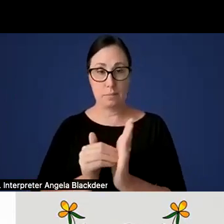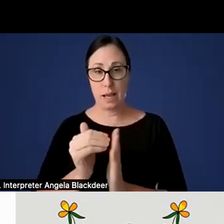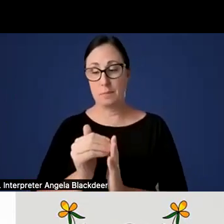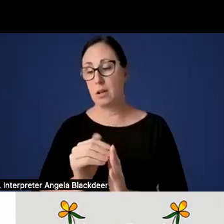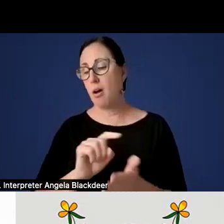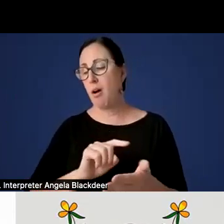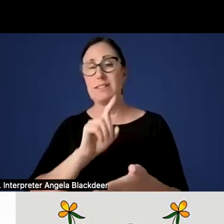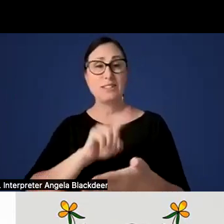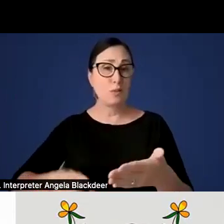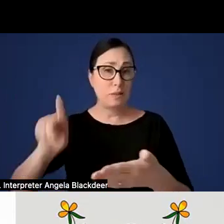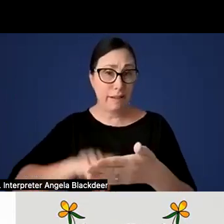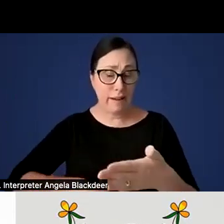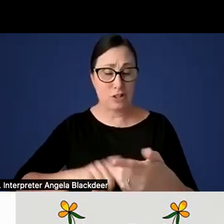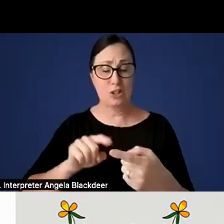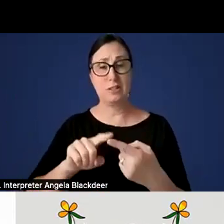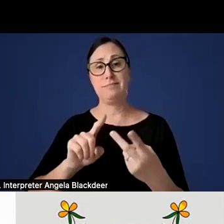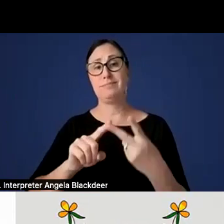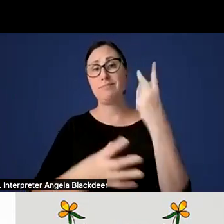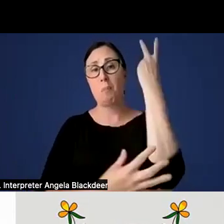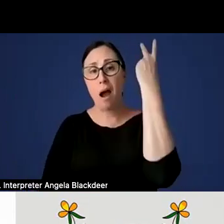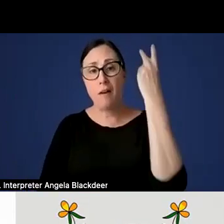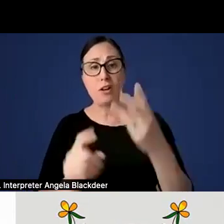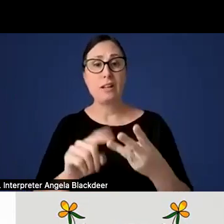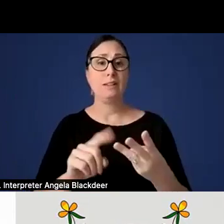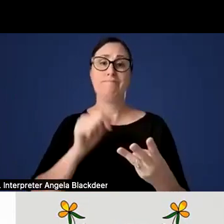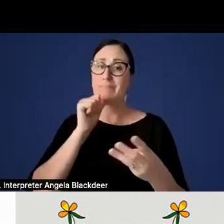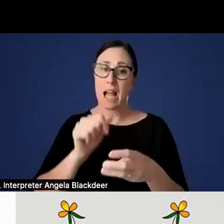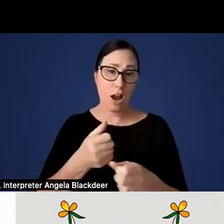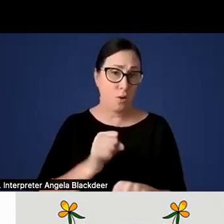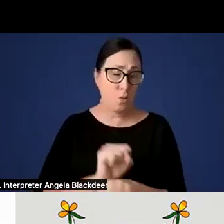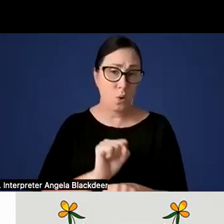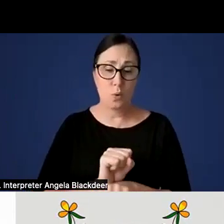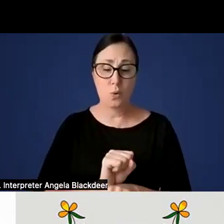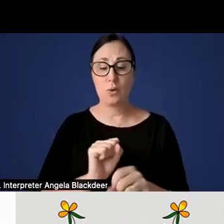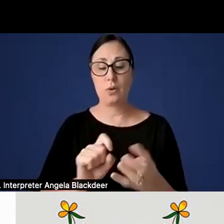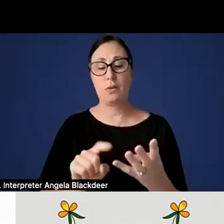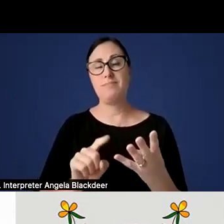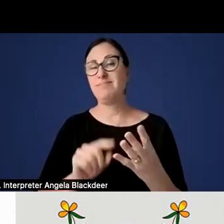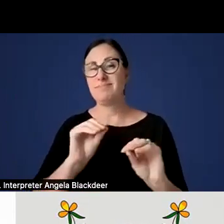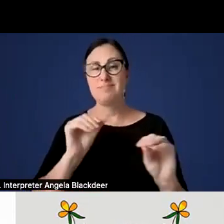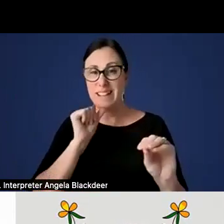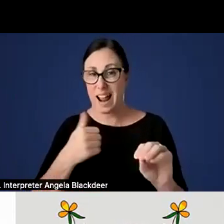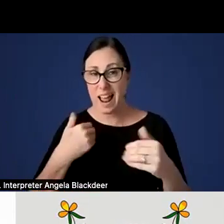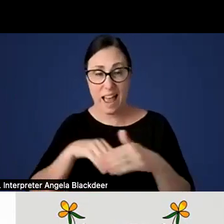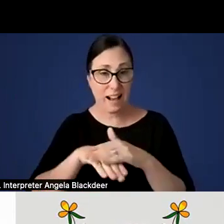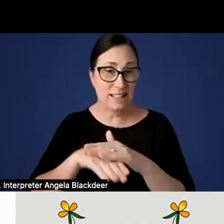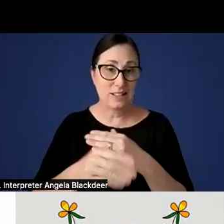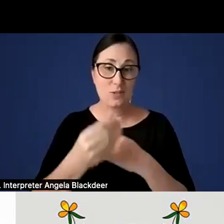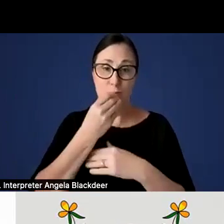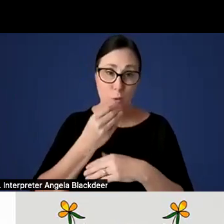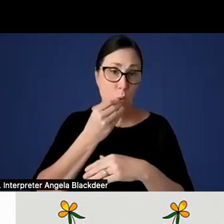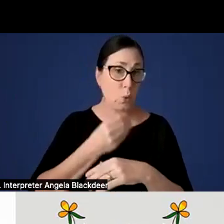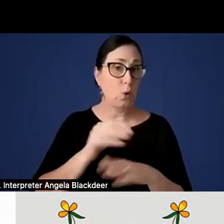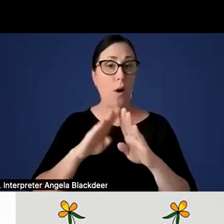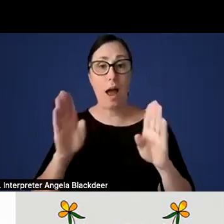discrimination, poverty, unemployment, lack of access to food and housing, systemic things like oppression,